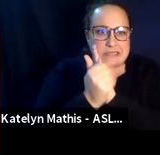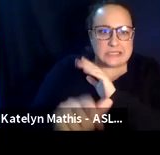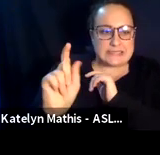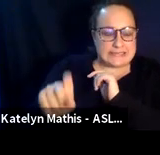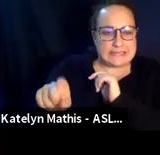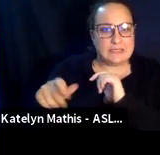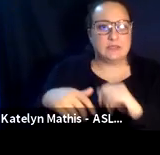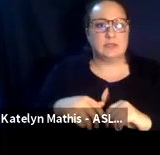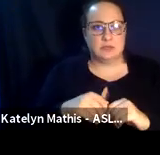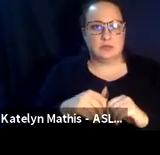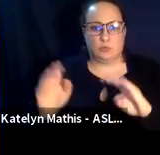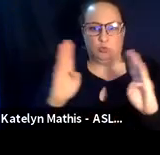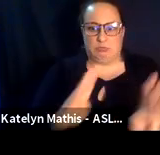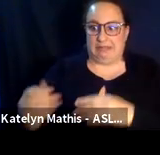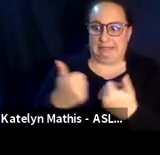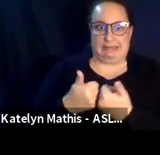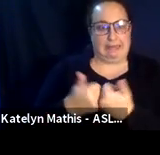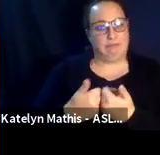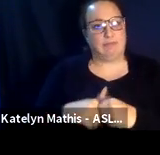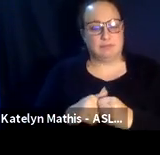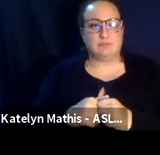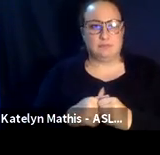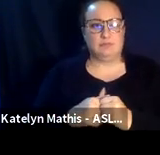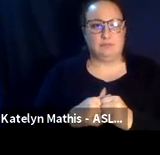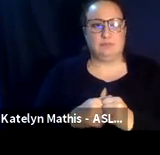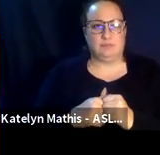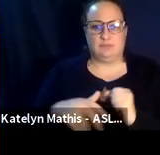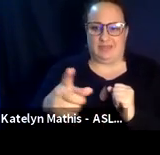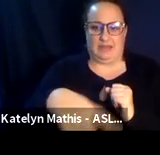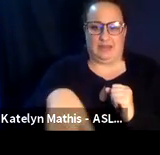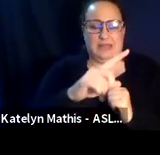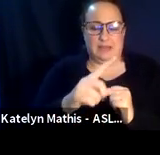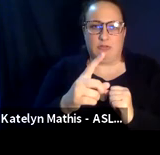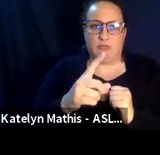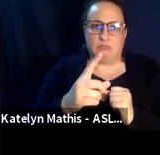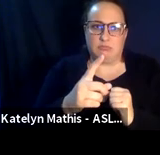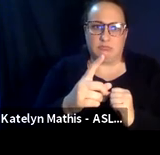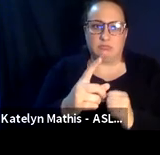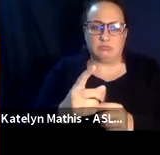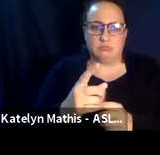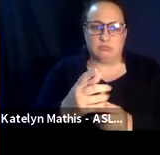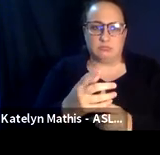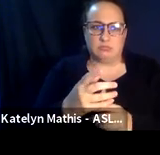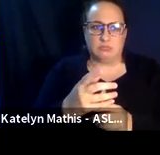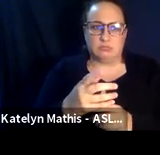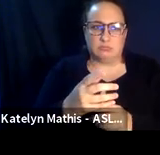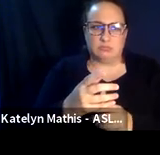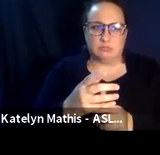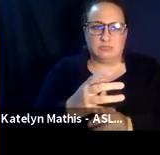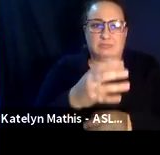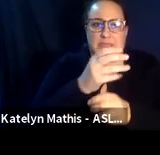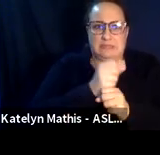to plan a game. They are getting that. And all these